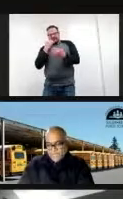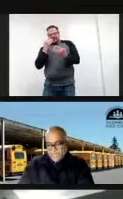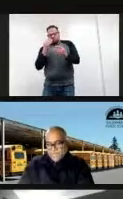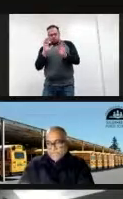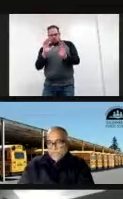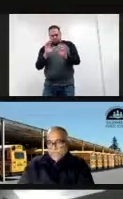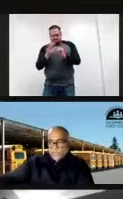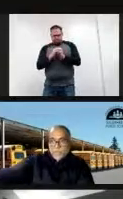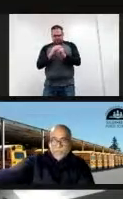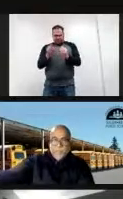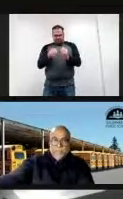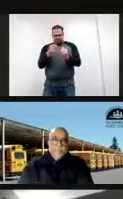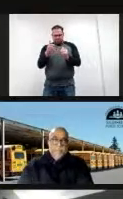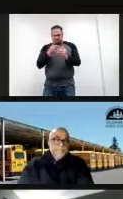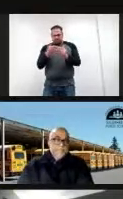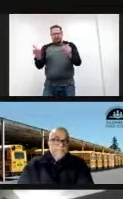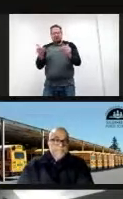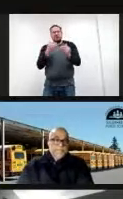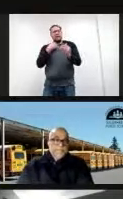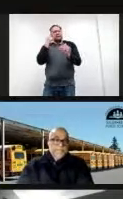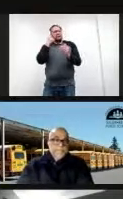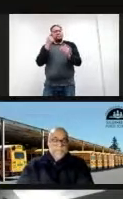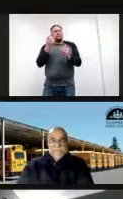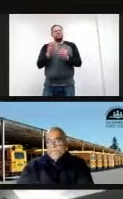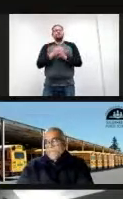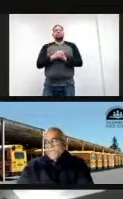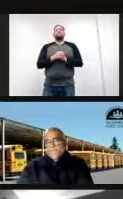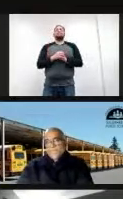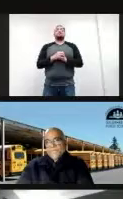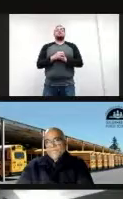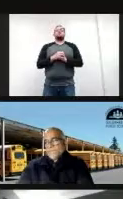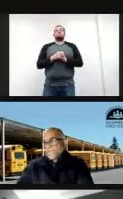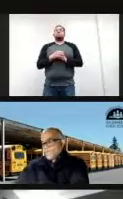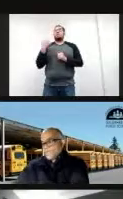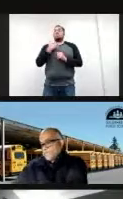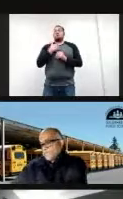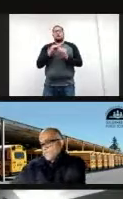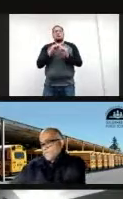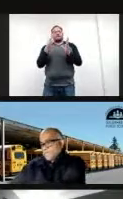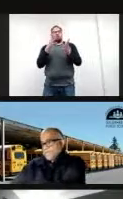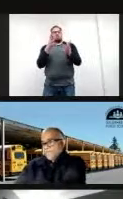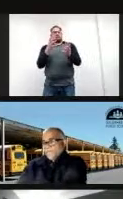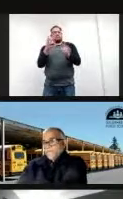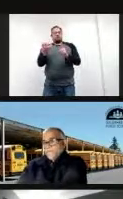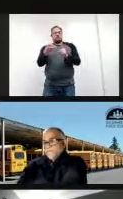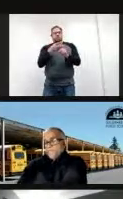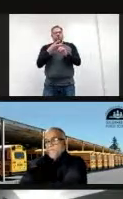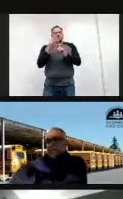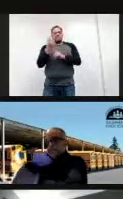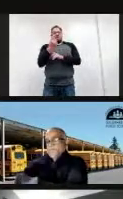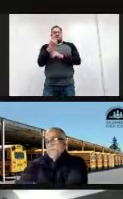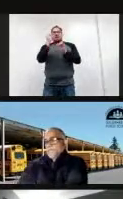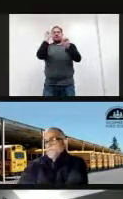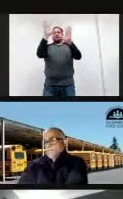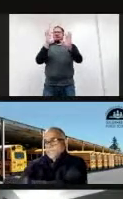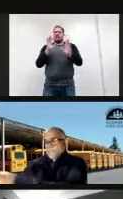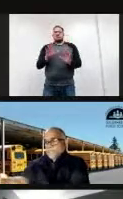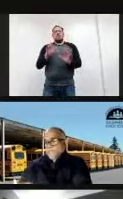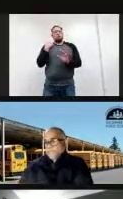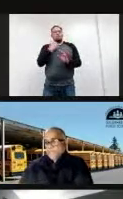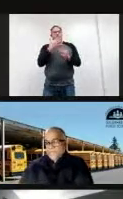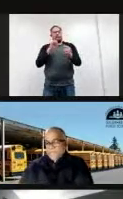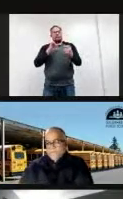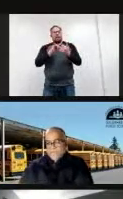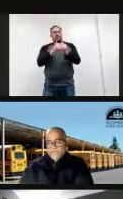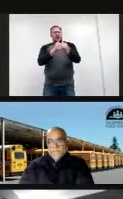Just a couple of things. I think we obviously want to recruit someone amazing and we want to be